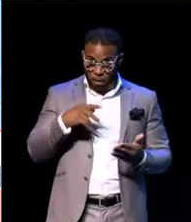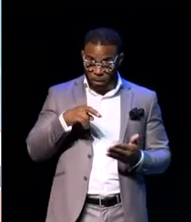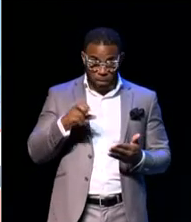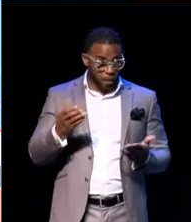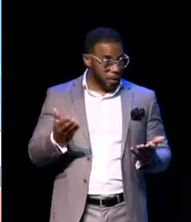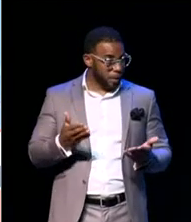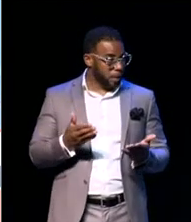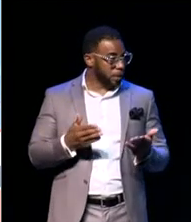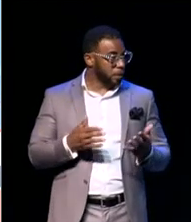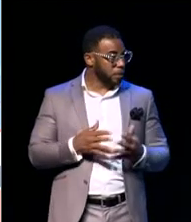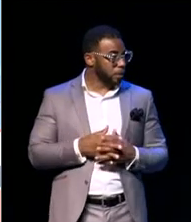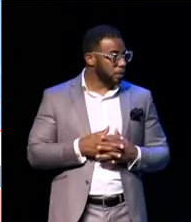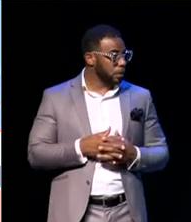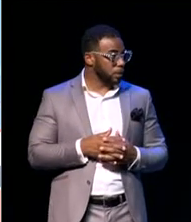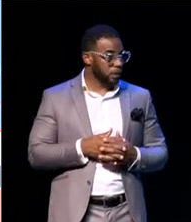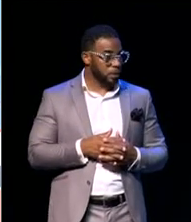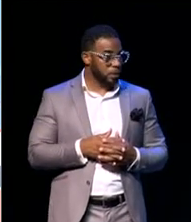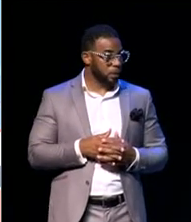here?